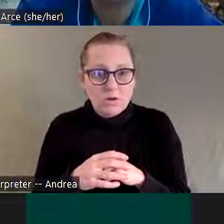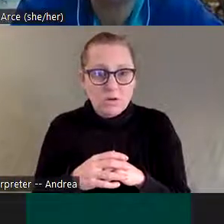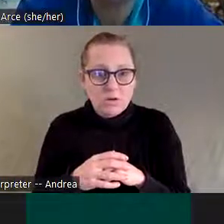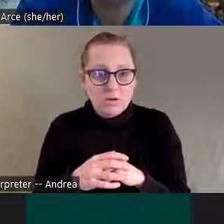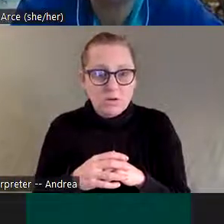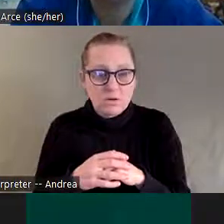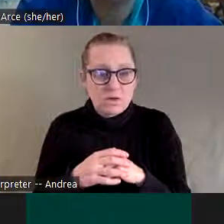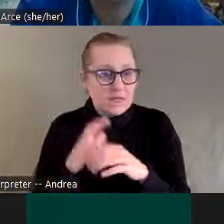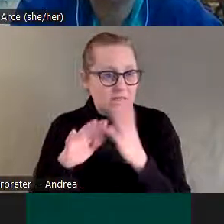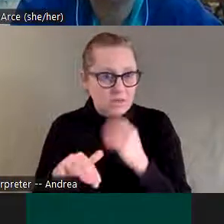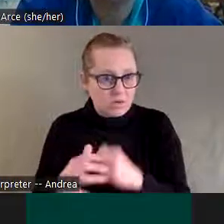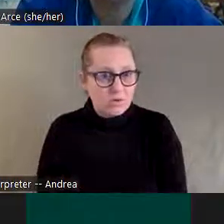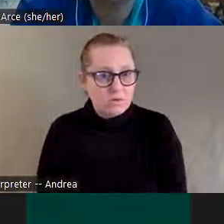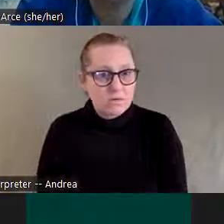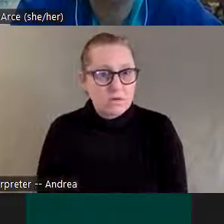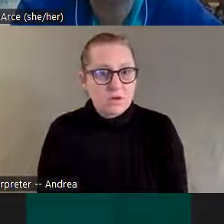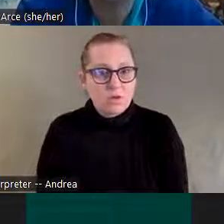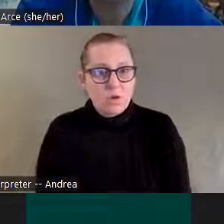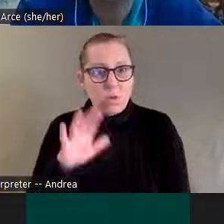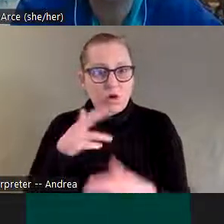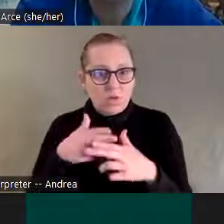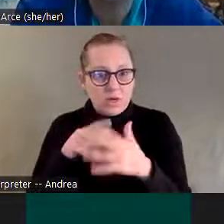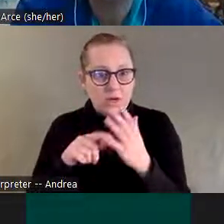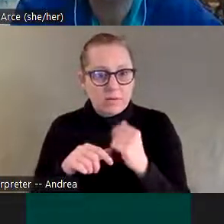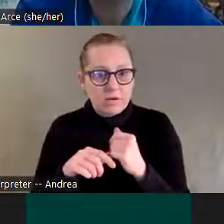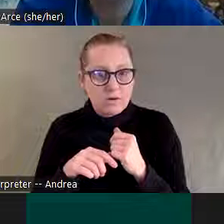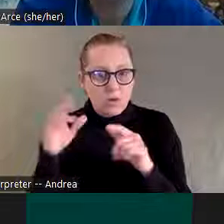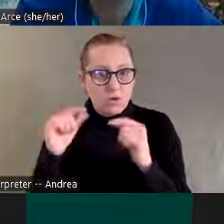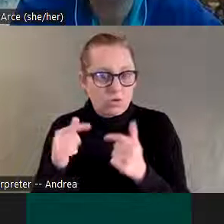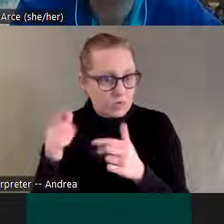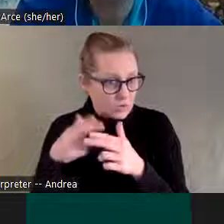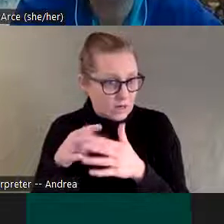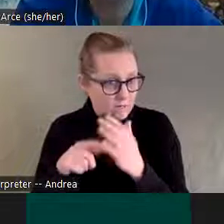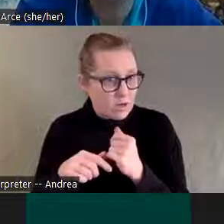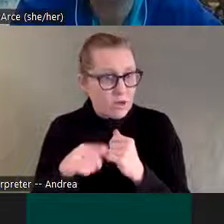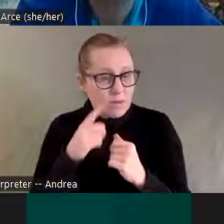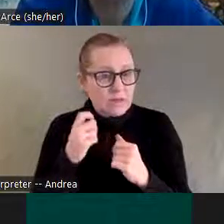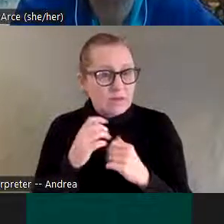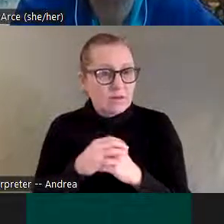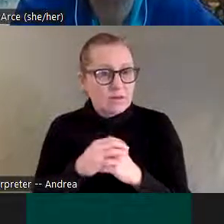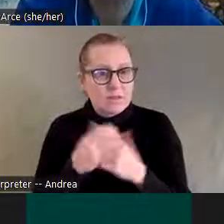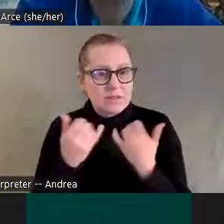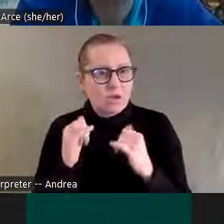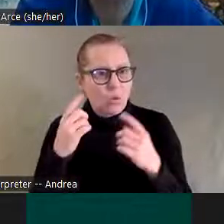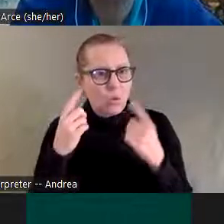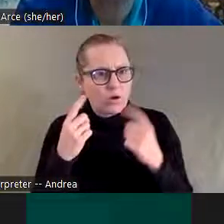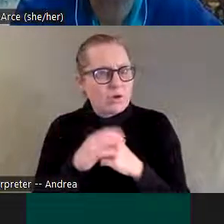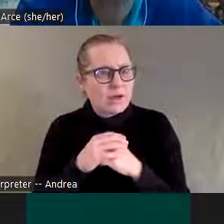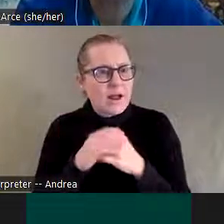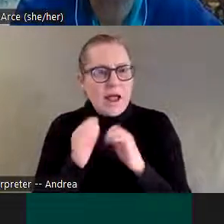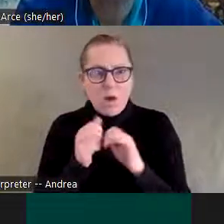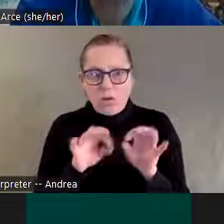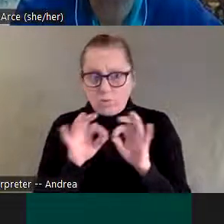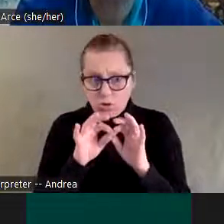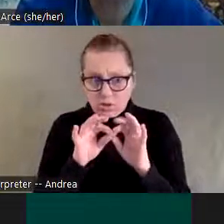et cetera, the things you were naming off, the groups you were naming off. I guess I'm still wondering just how important is